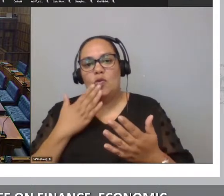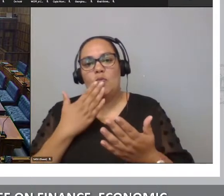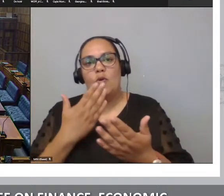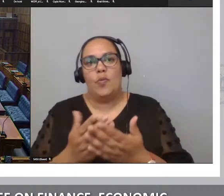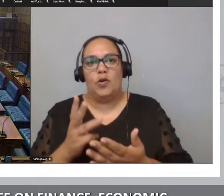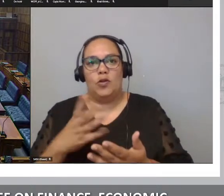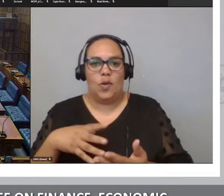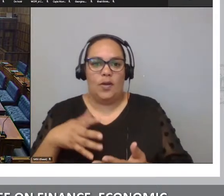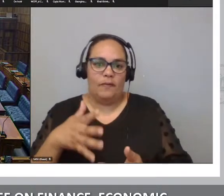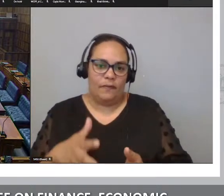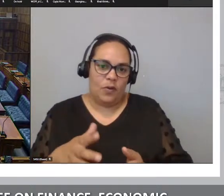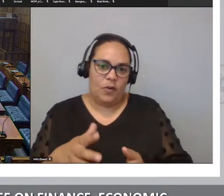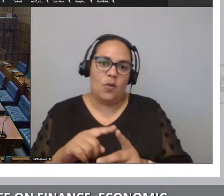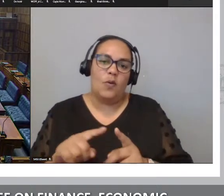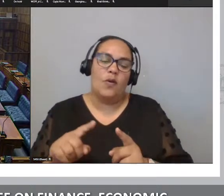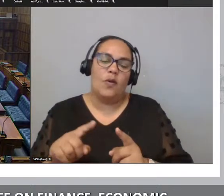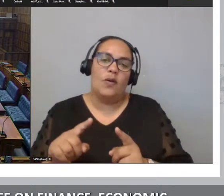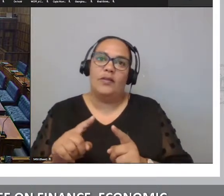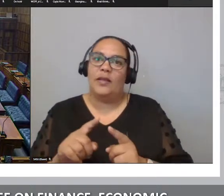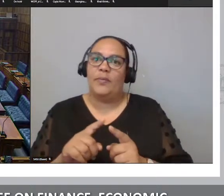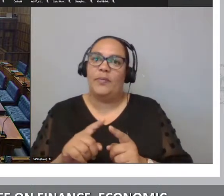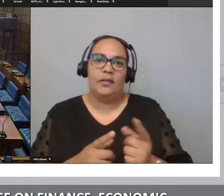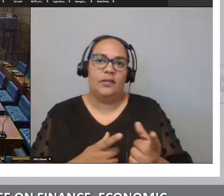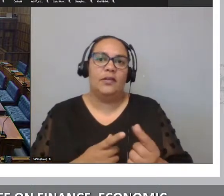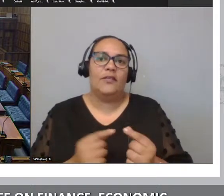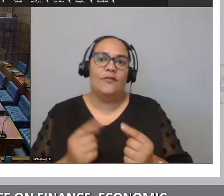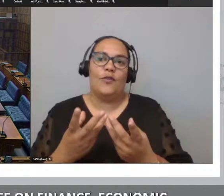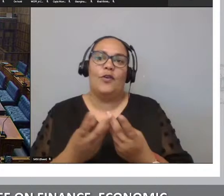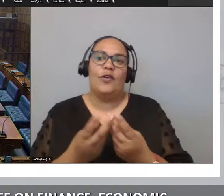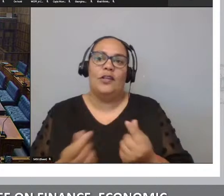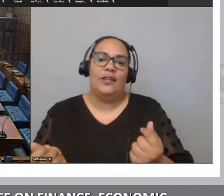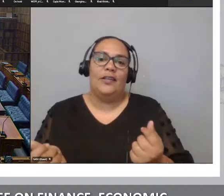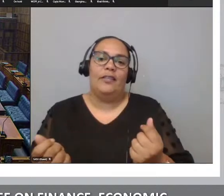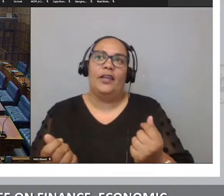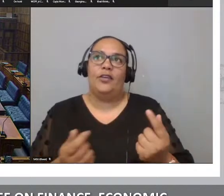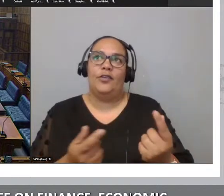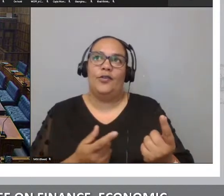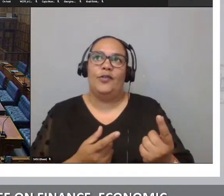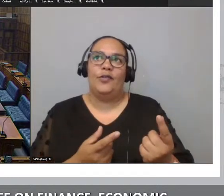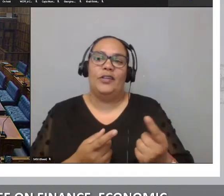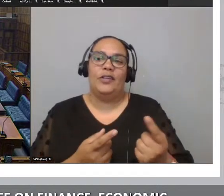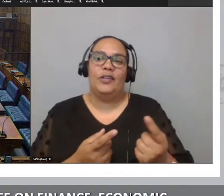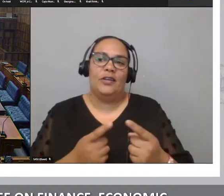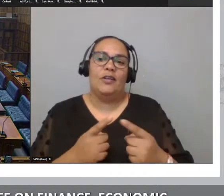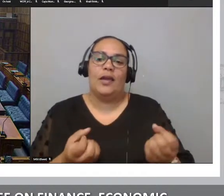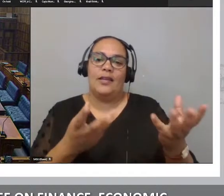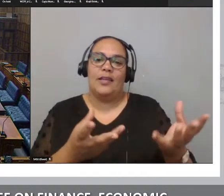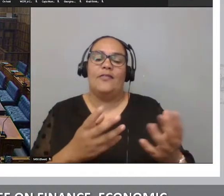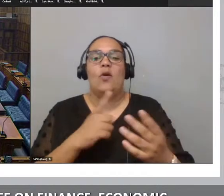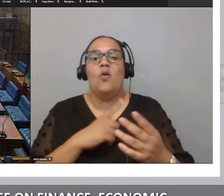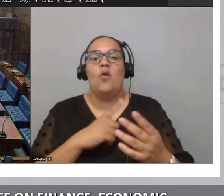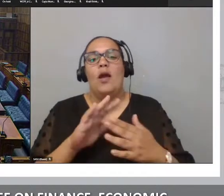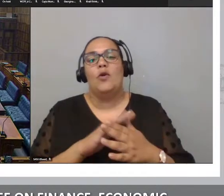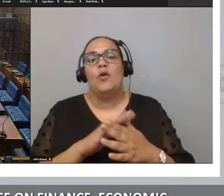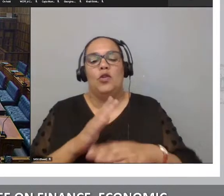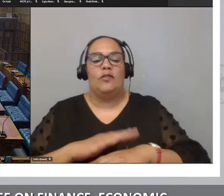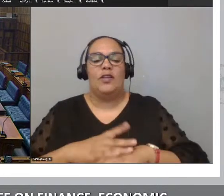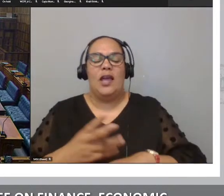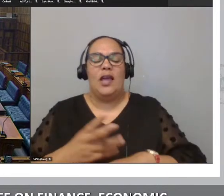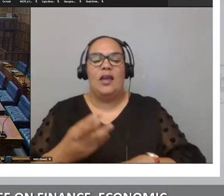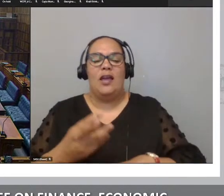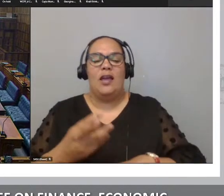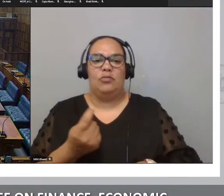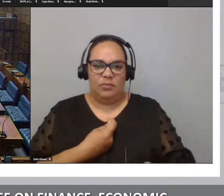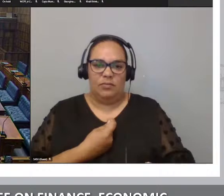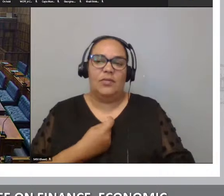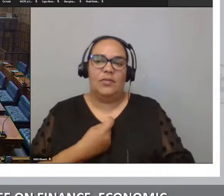propose uh for resolutions that we can forward to to them due to the lack of time no